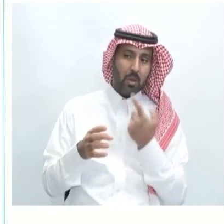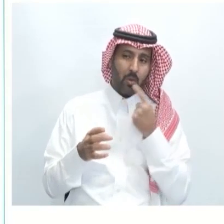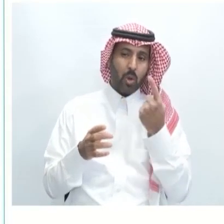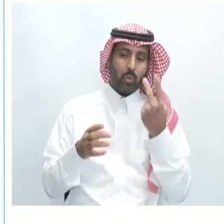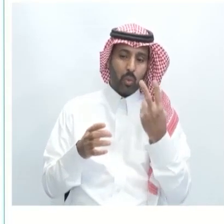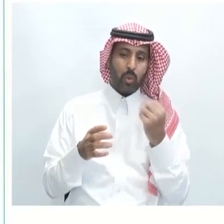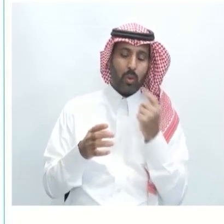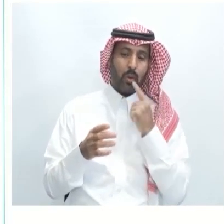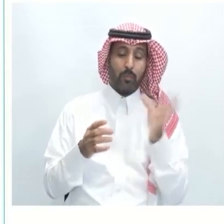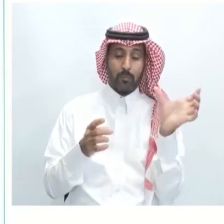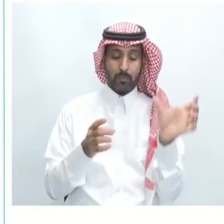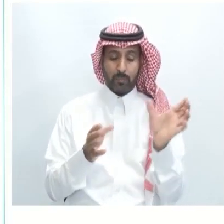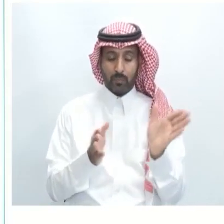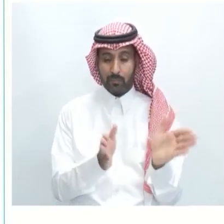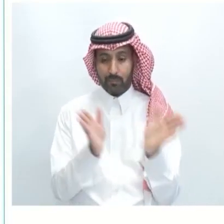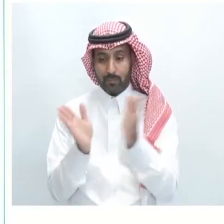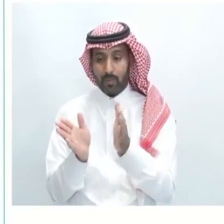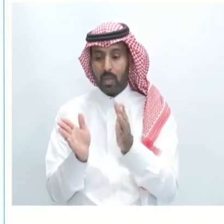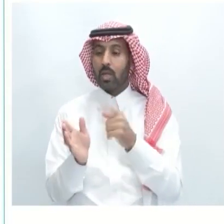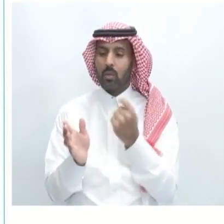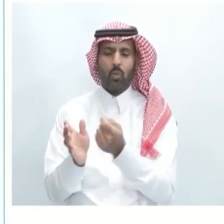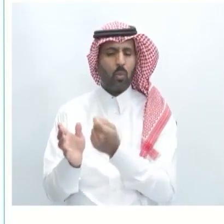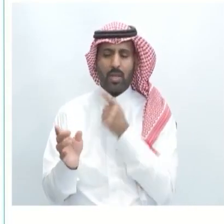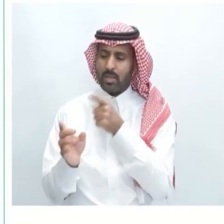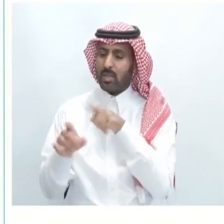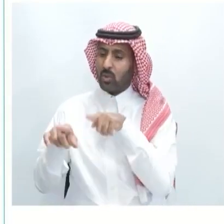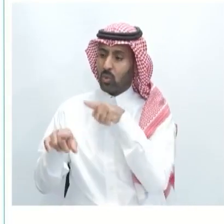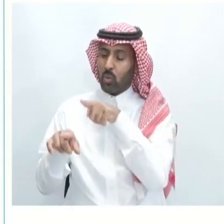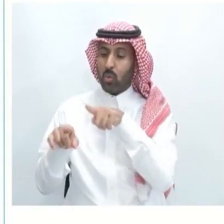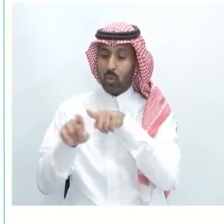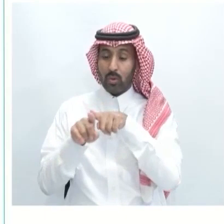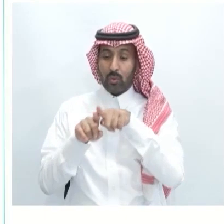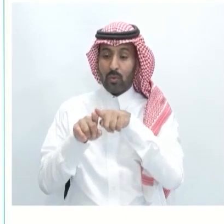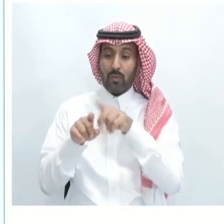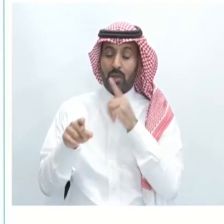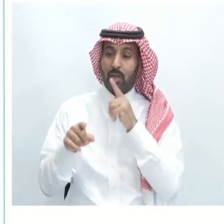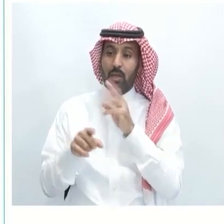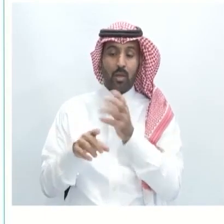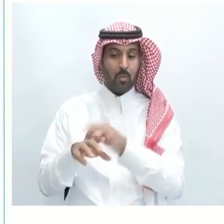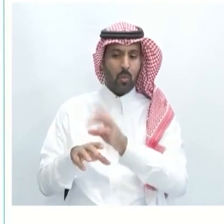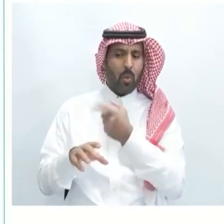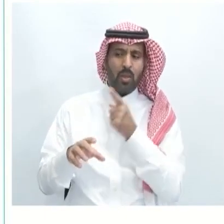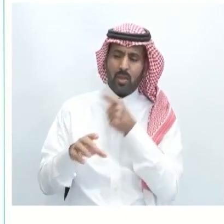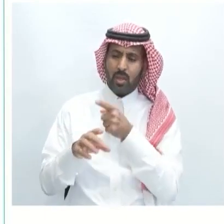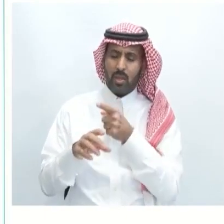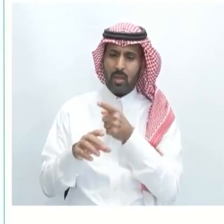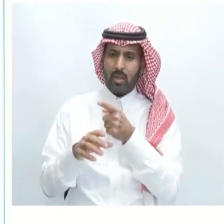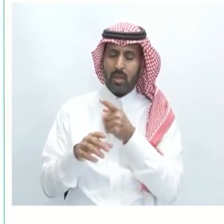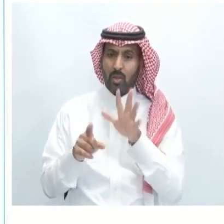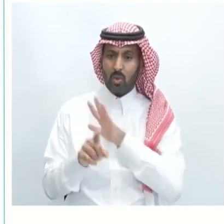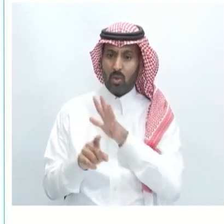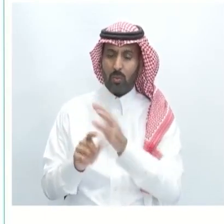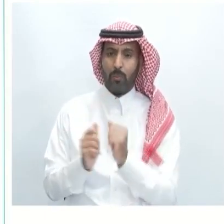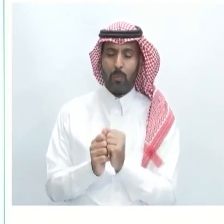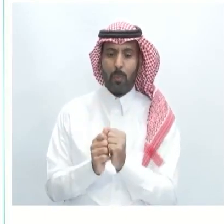Then here on the right, you write the effect. What did it do to people, maybe your friends, and so on. For